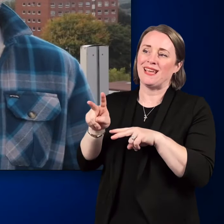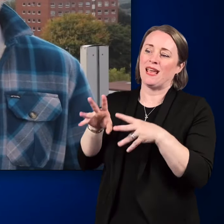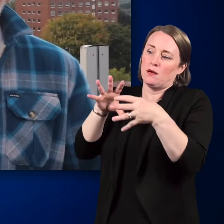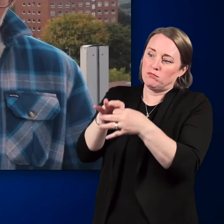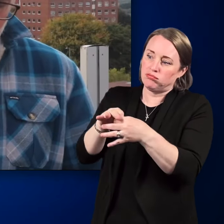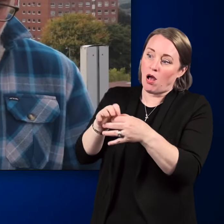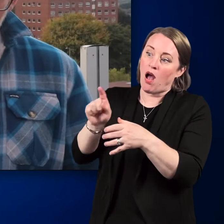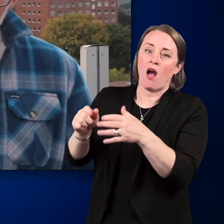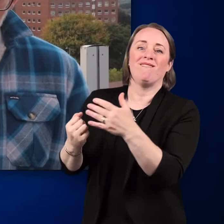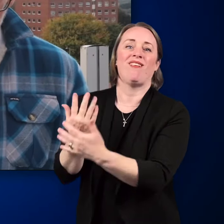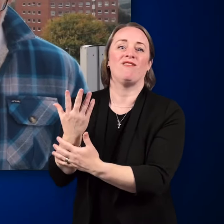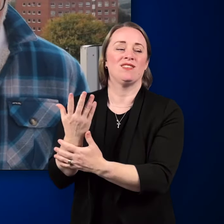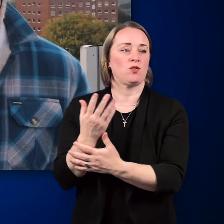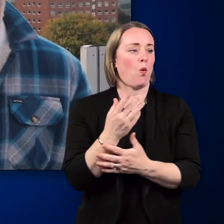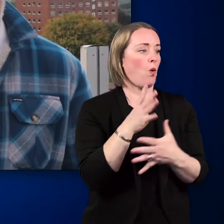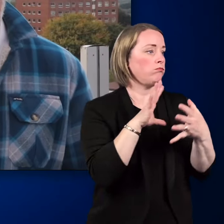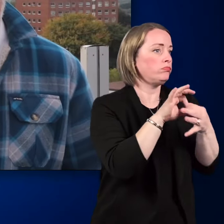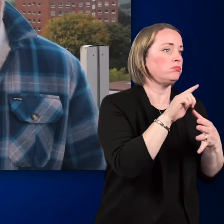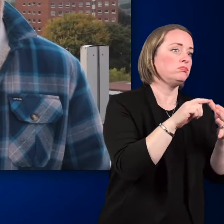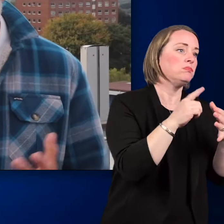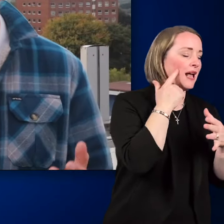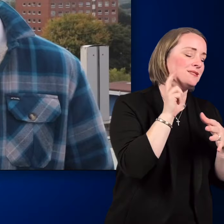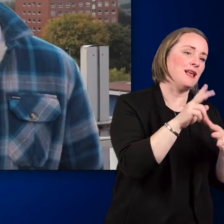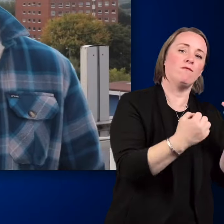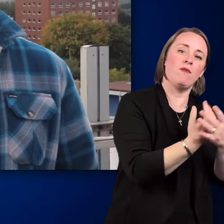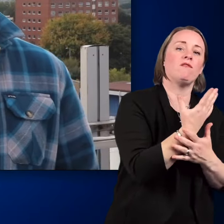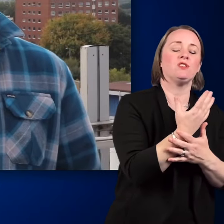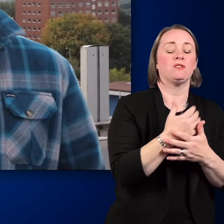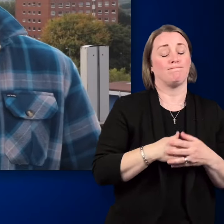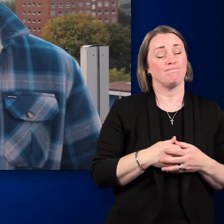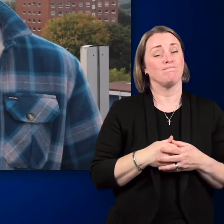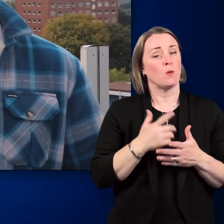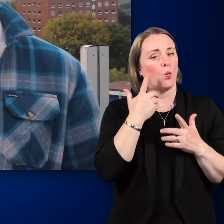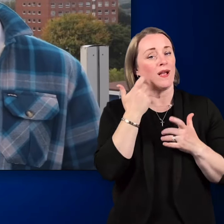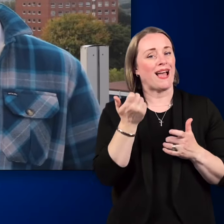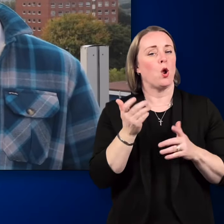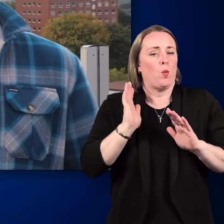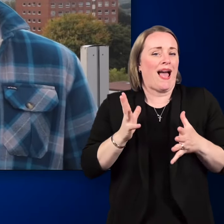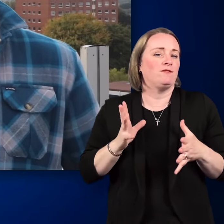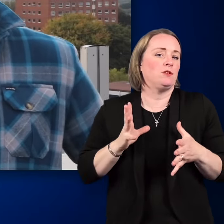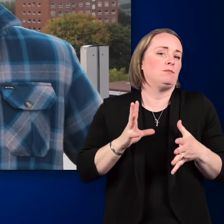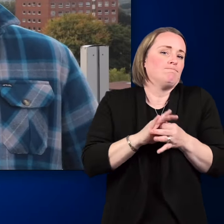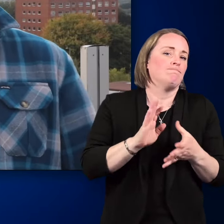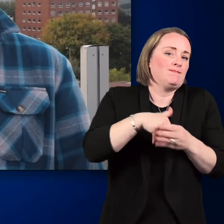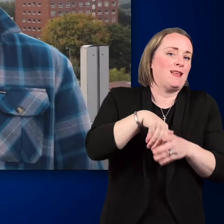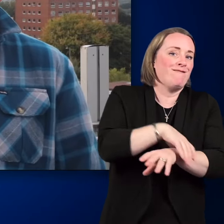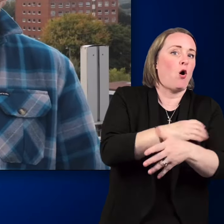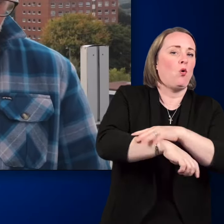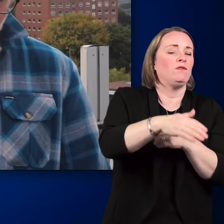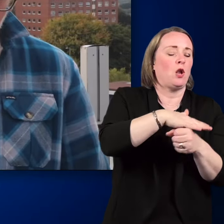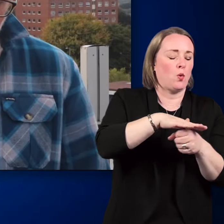way I think is very unexpected. And then finally, I think we should engage